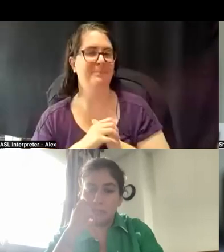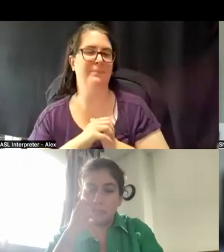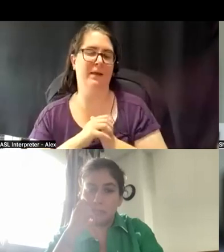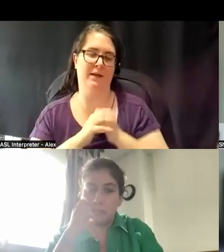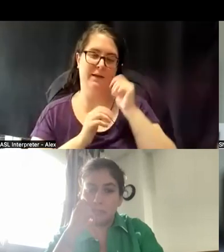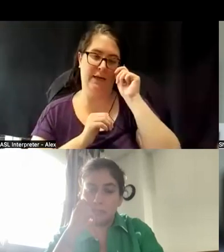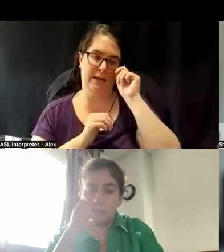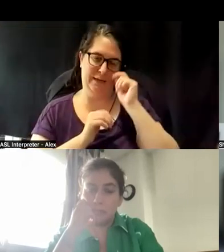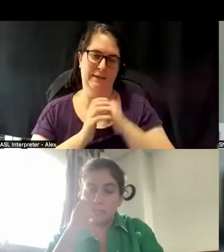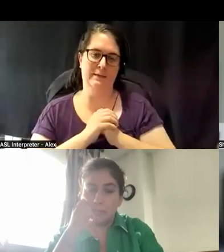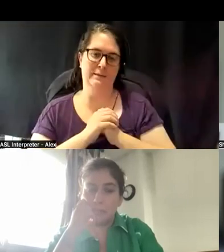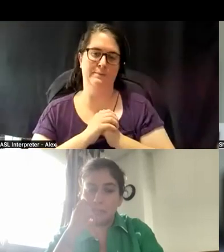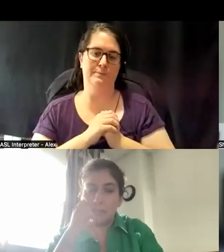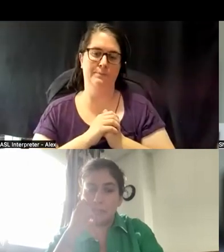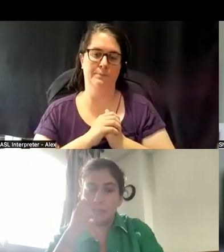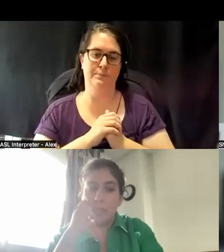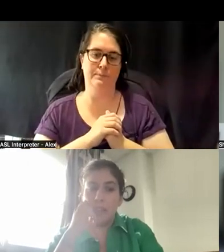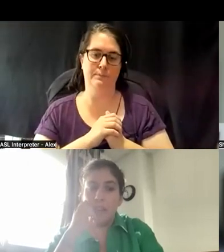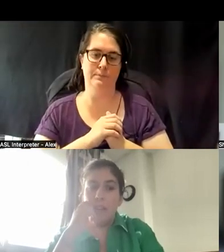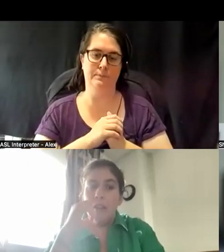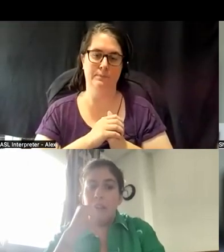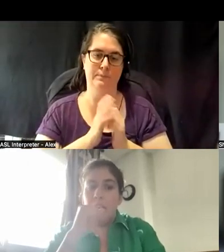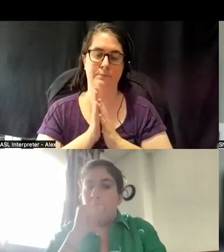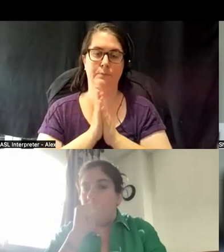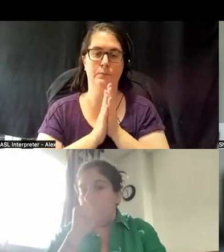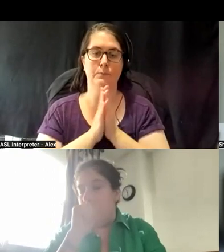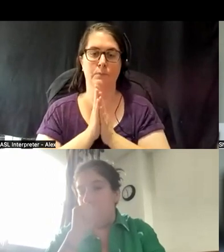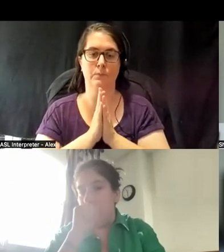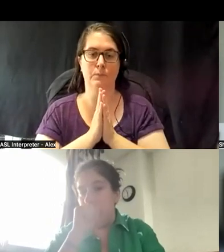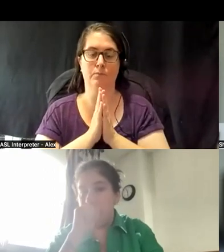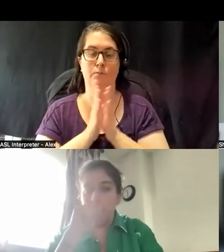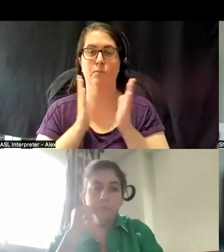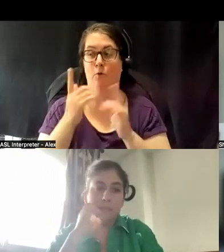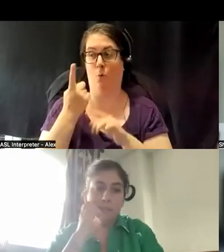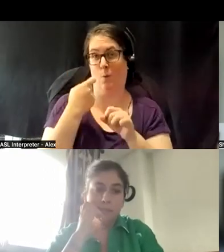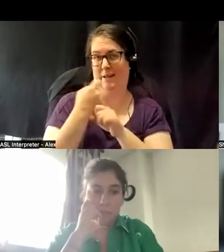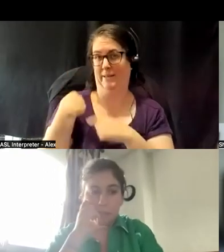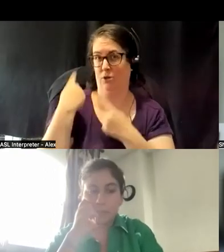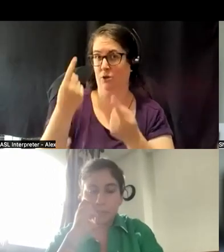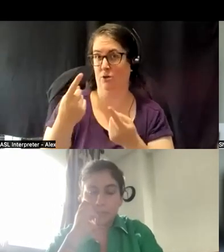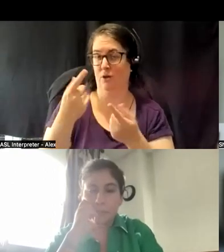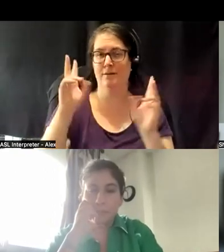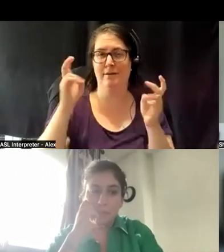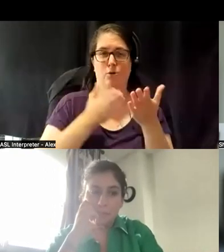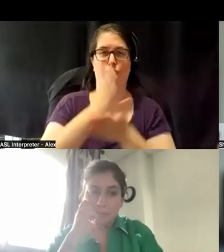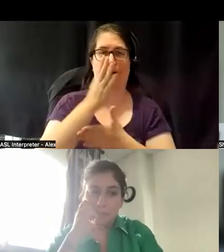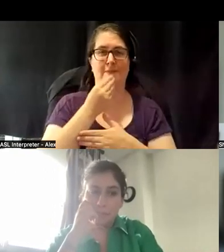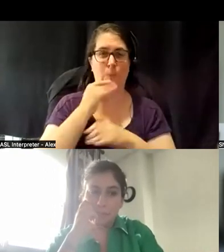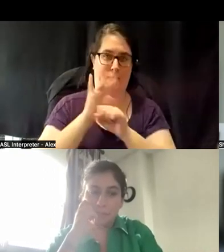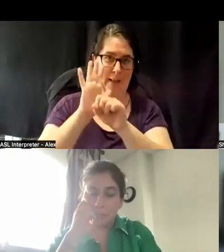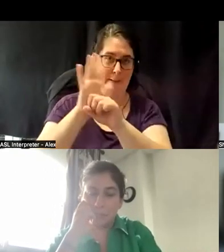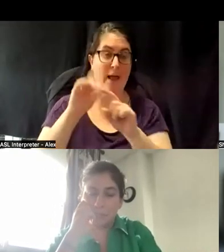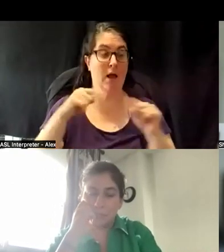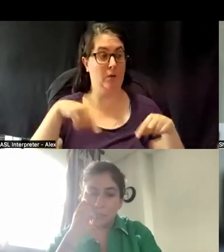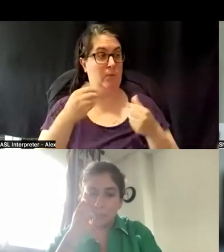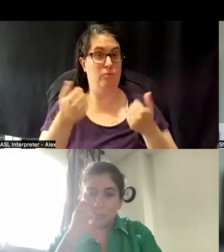Great to see you, Laura. So, you know, over the last year, as part of our Right to Food campaign, FoodShare has been posing